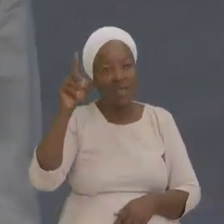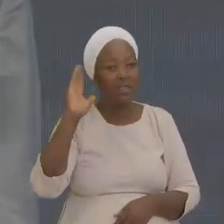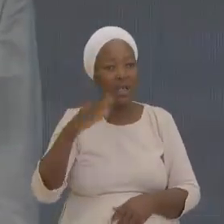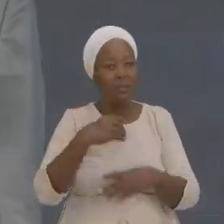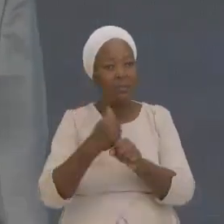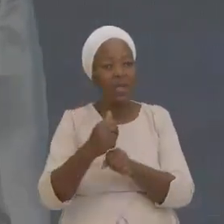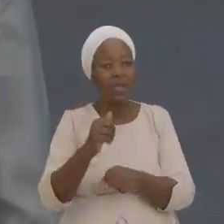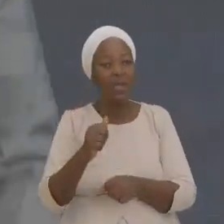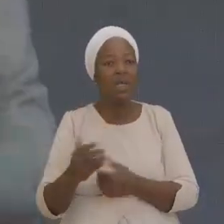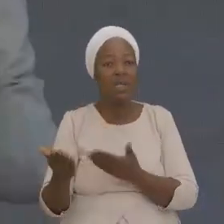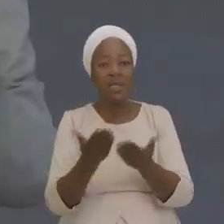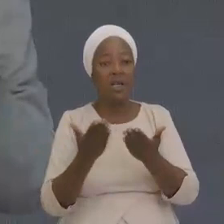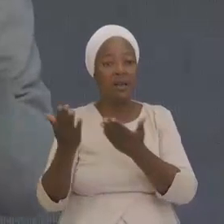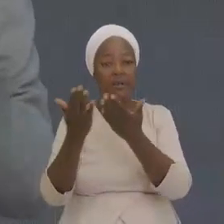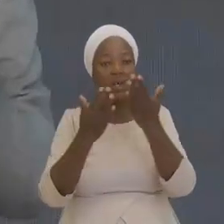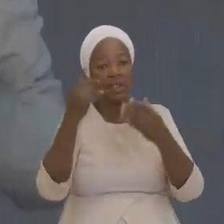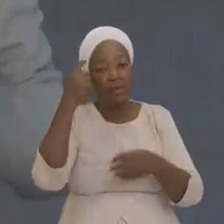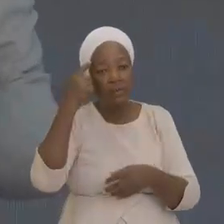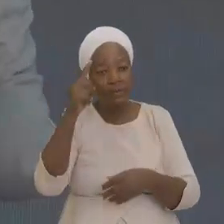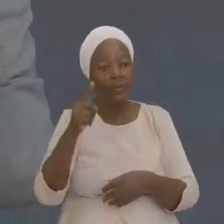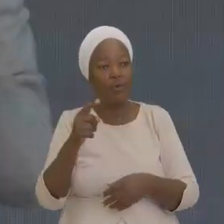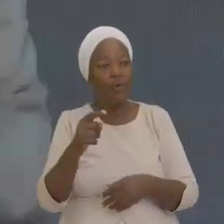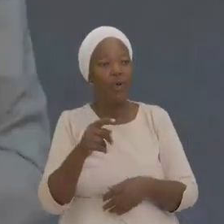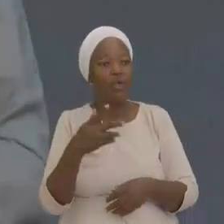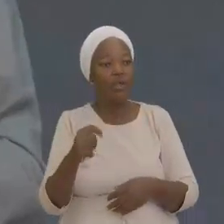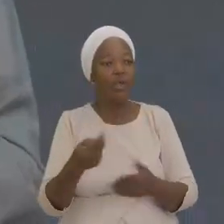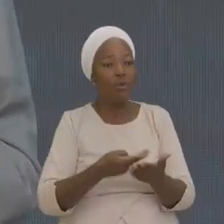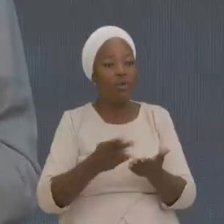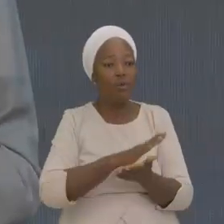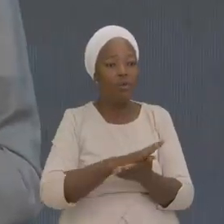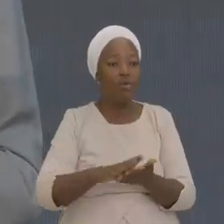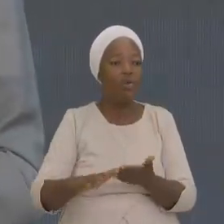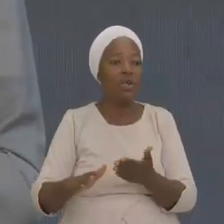atonement for holy sanctuary,